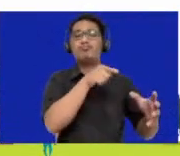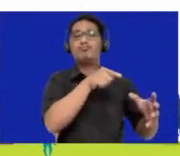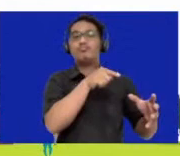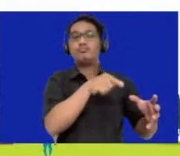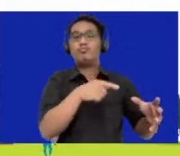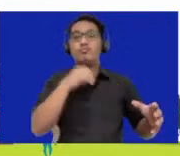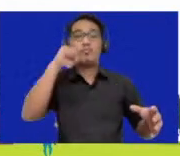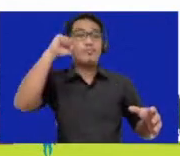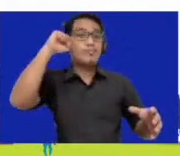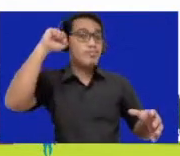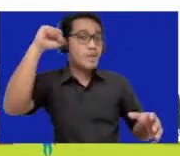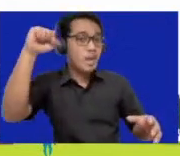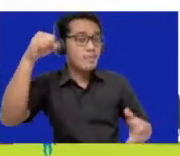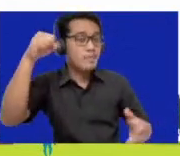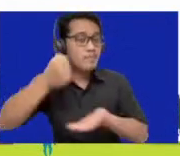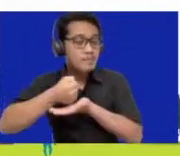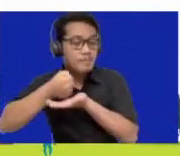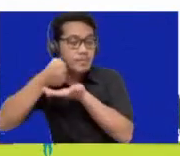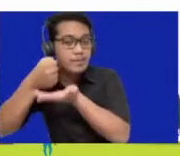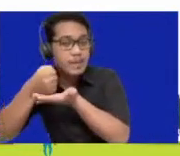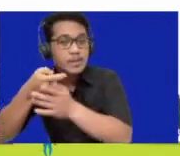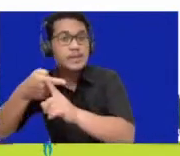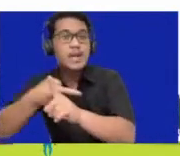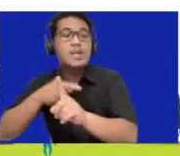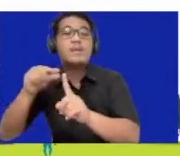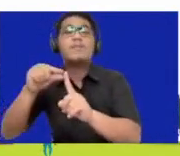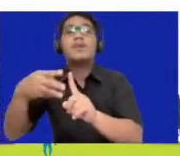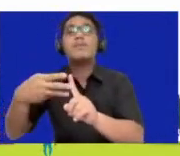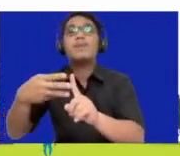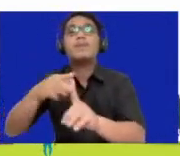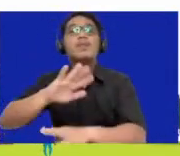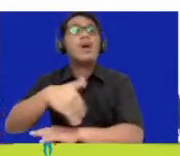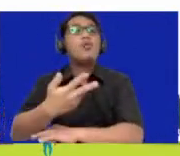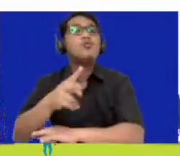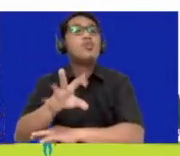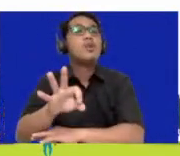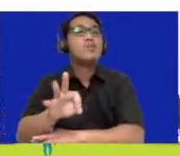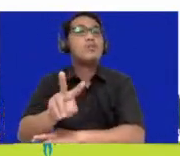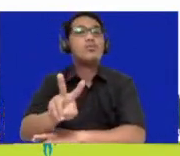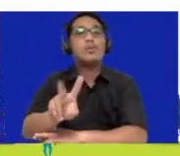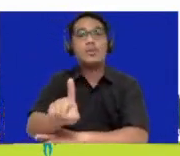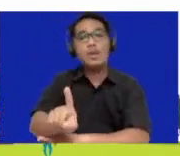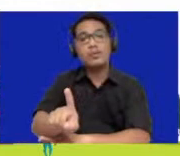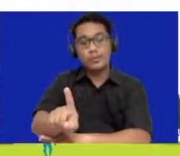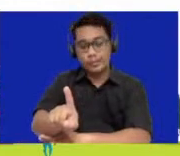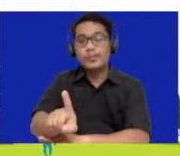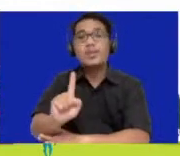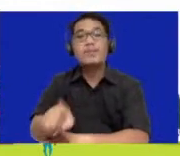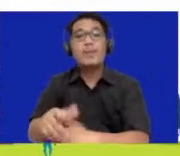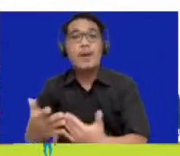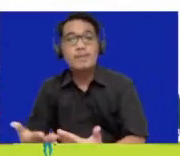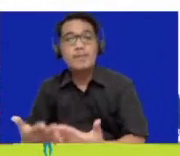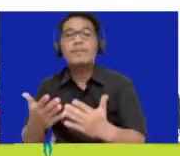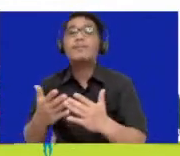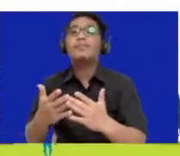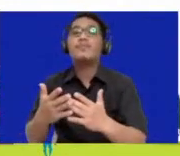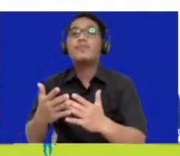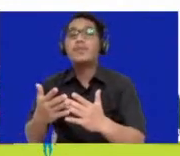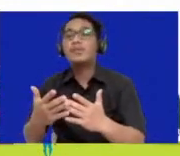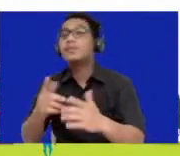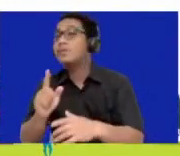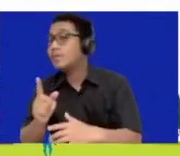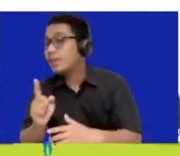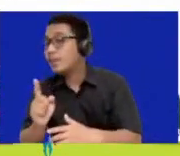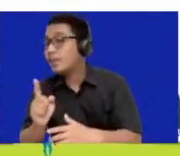2021 for its unprecedented progress in women's empowerment in disaster management. Women that